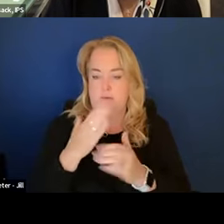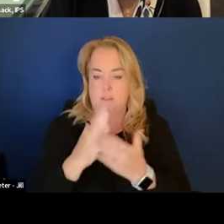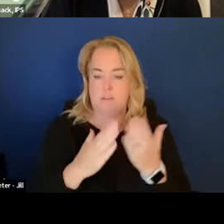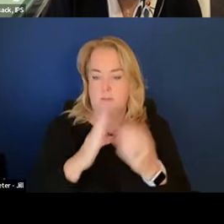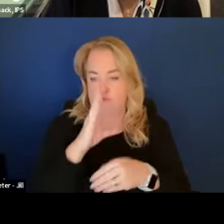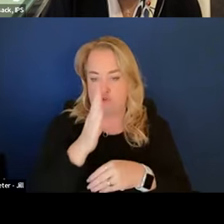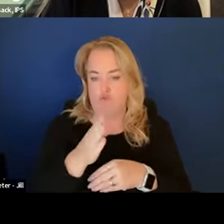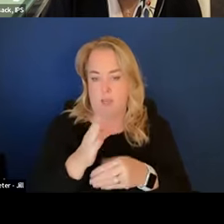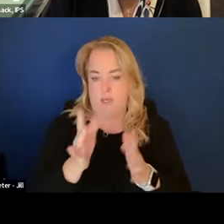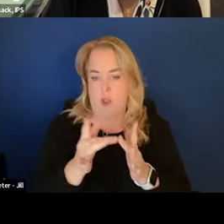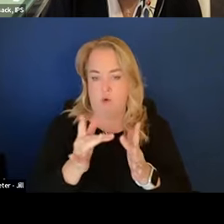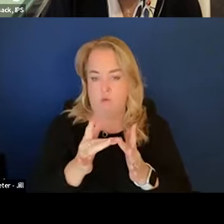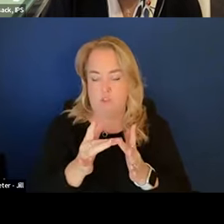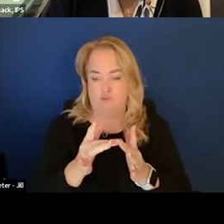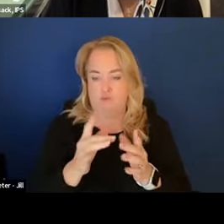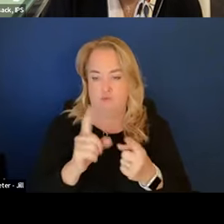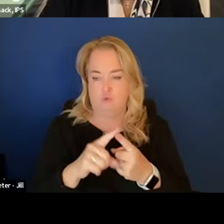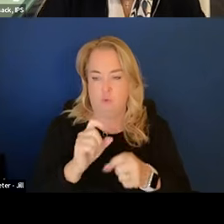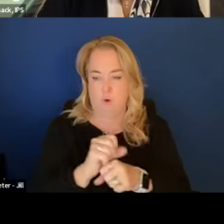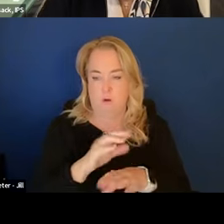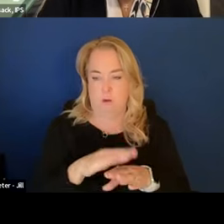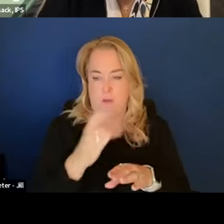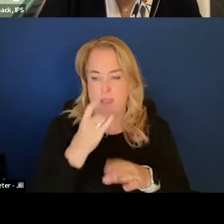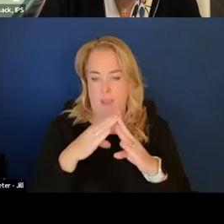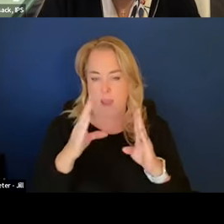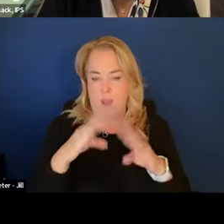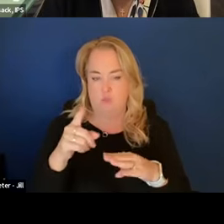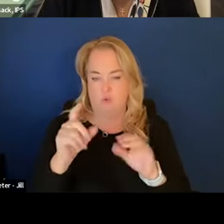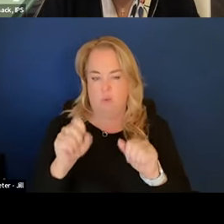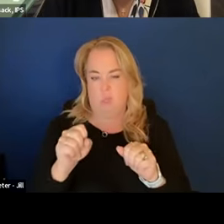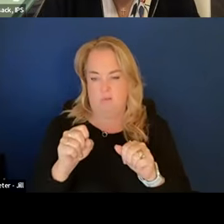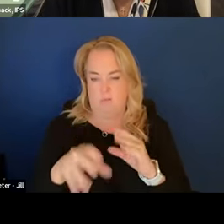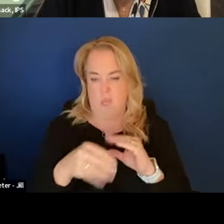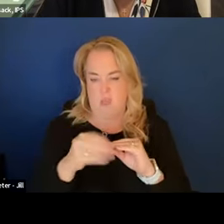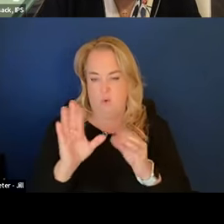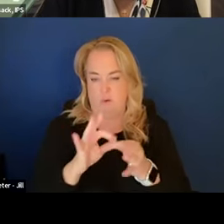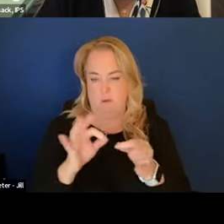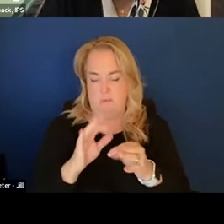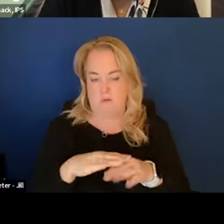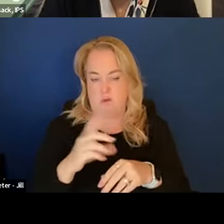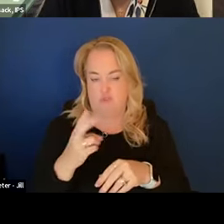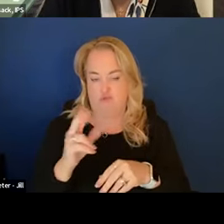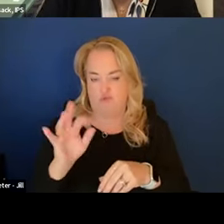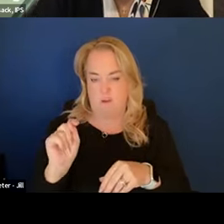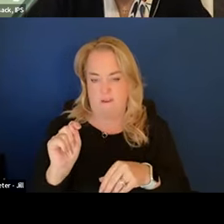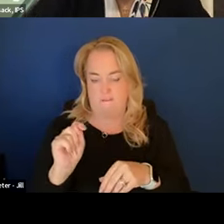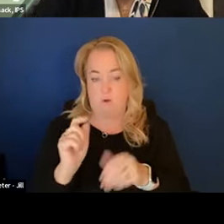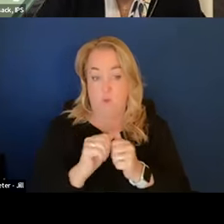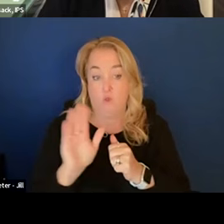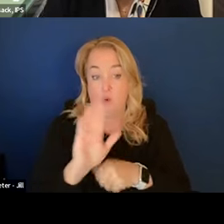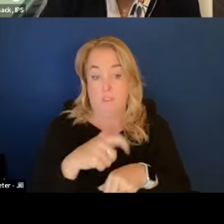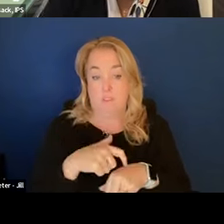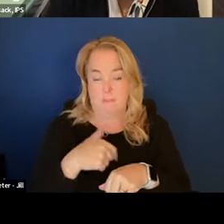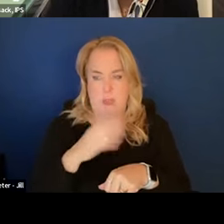smaller group, Daryl, too, that's working on Lighthouse. So you can weigh in on that draft and things like that. Yeah. Given everybody's time, I'm going to try